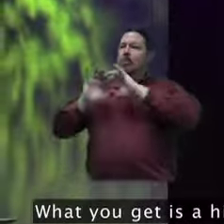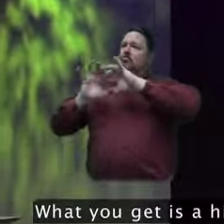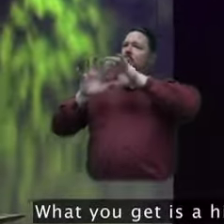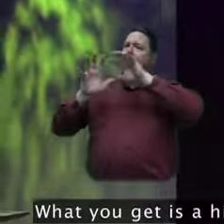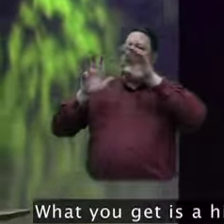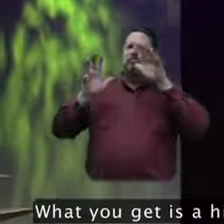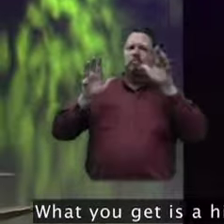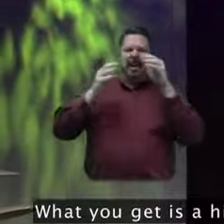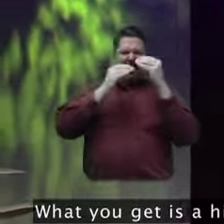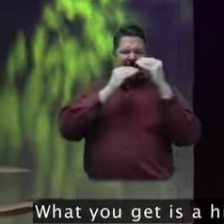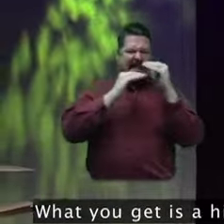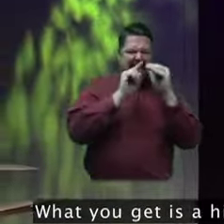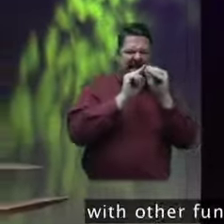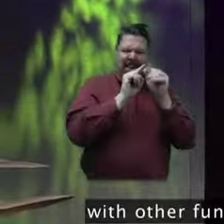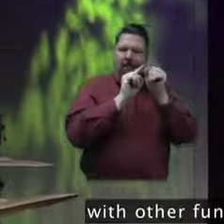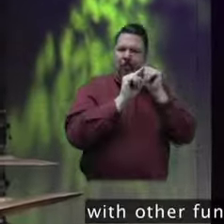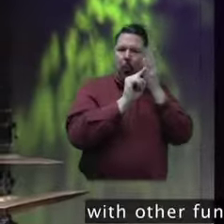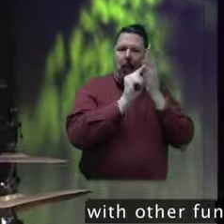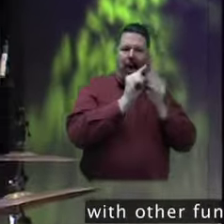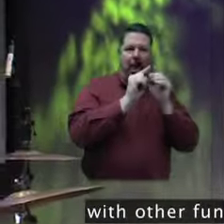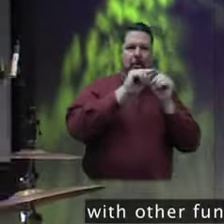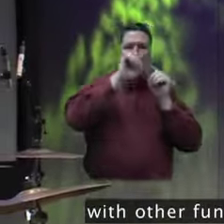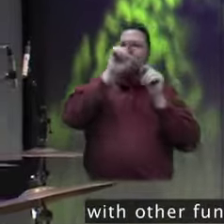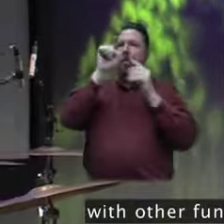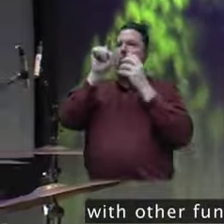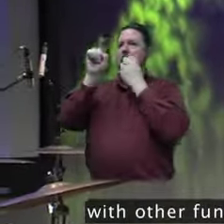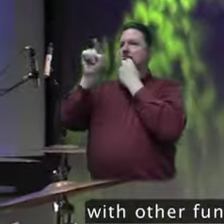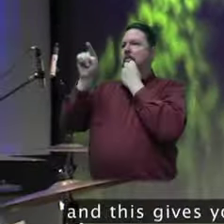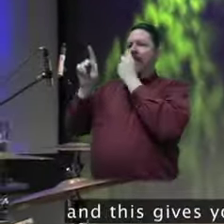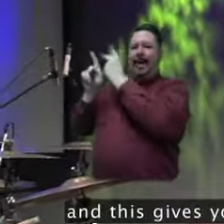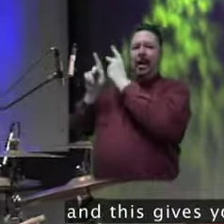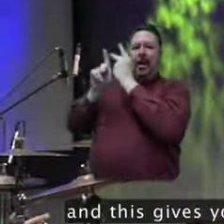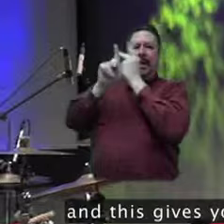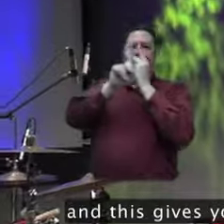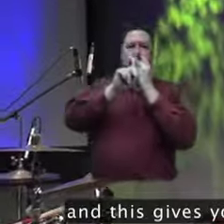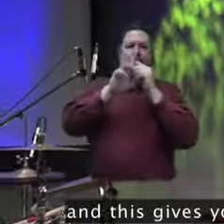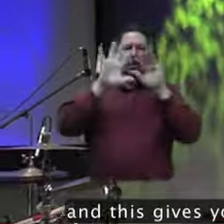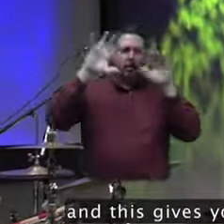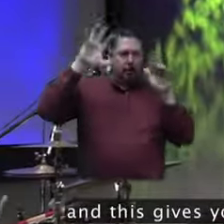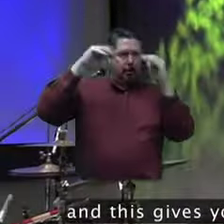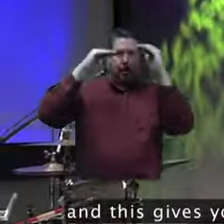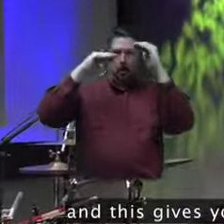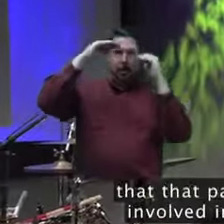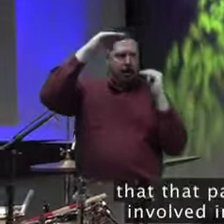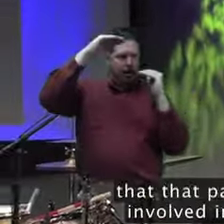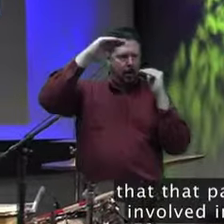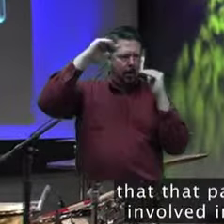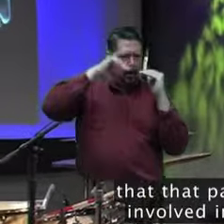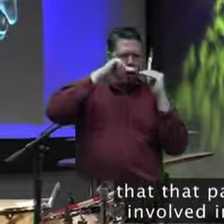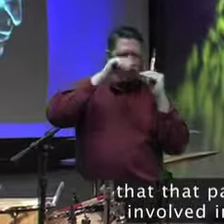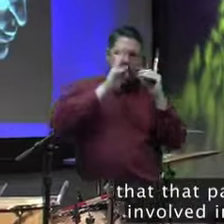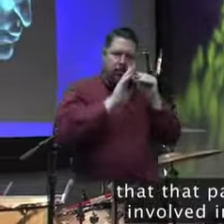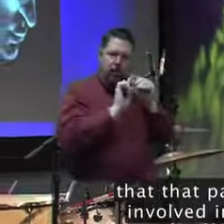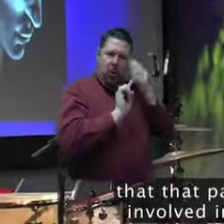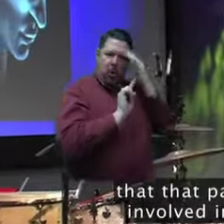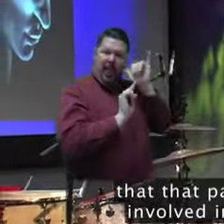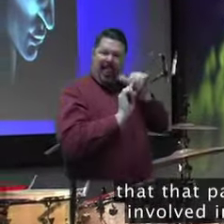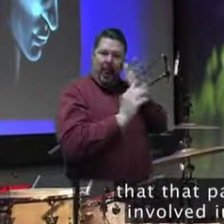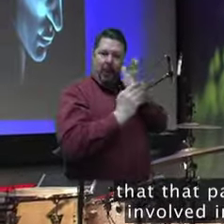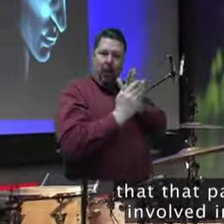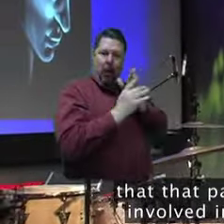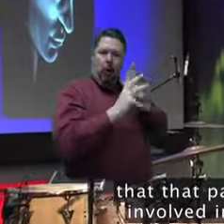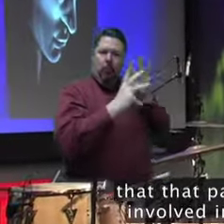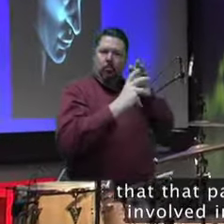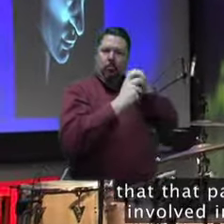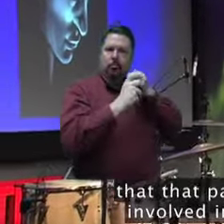highly selective loss of one function with other functions being preserved intact. And this gives you some confidence in asserting that that part of the brain is